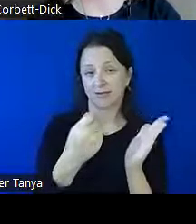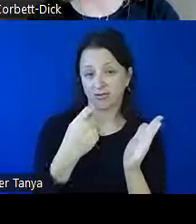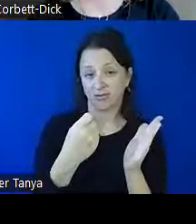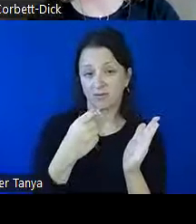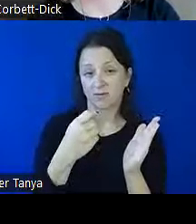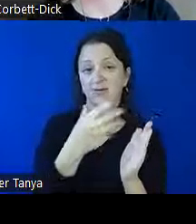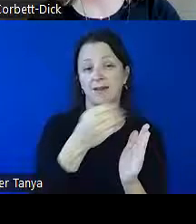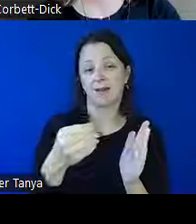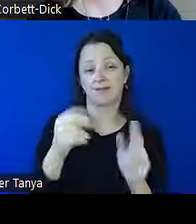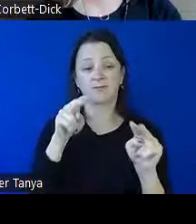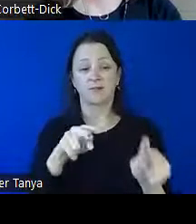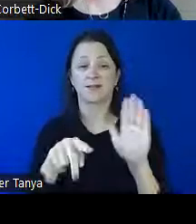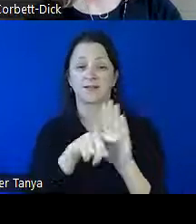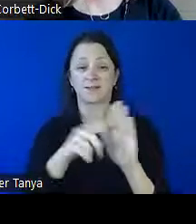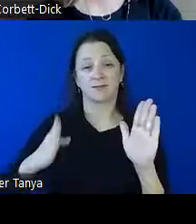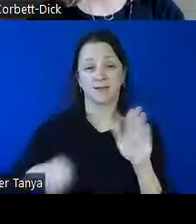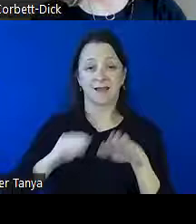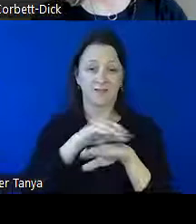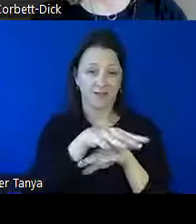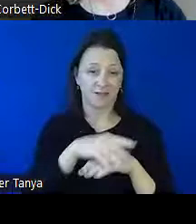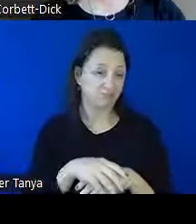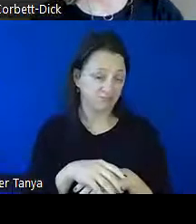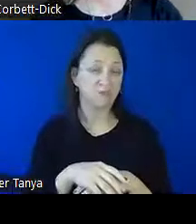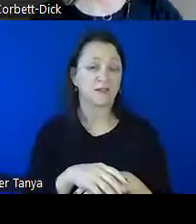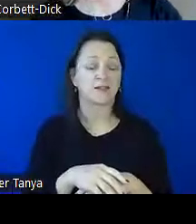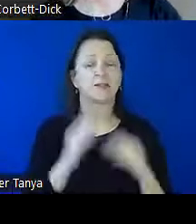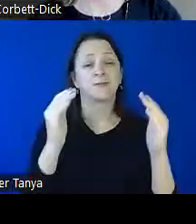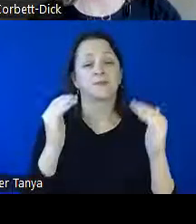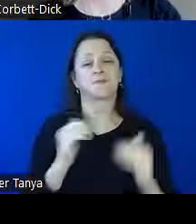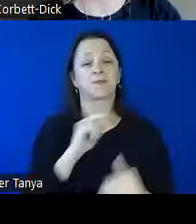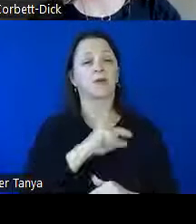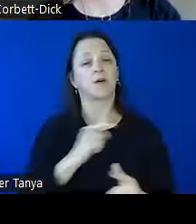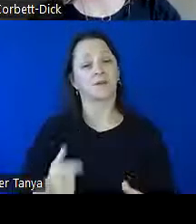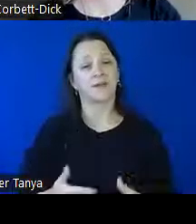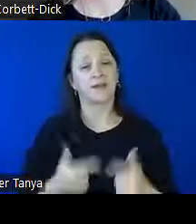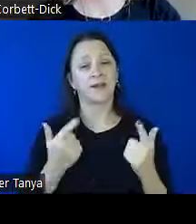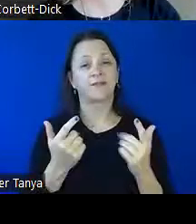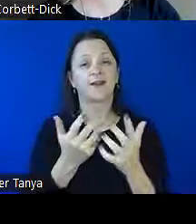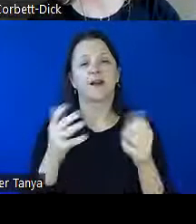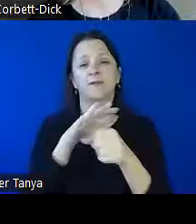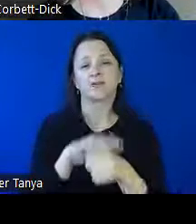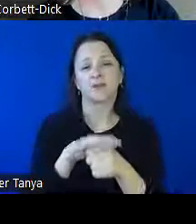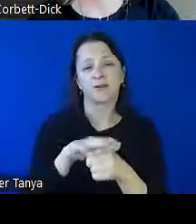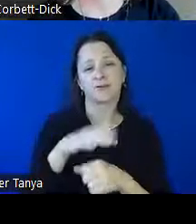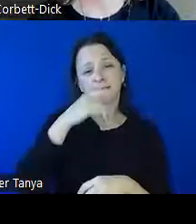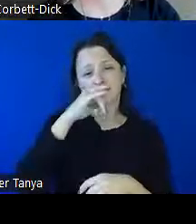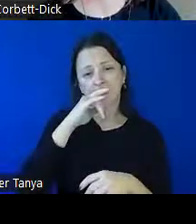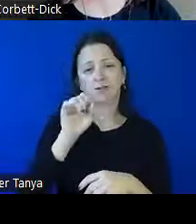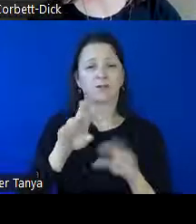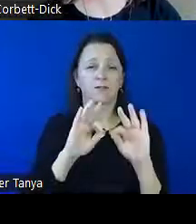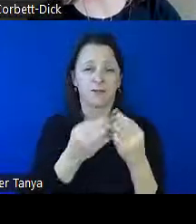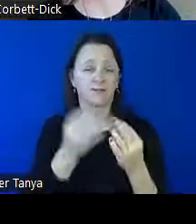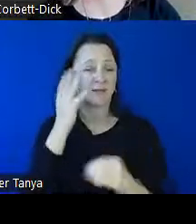effect monitoring? Considering the quality of life, the amount of distress that the child or family